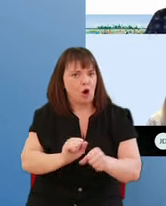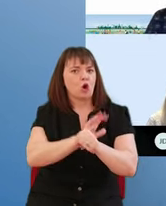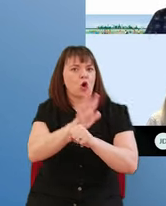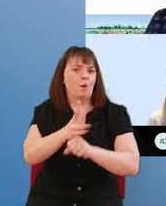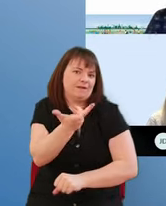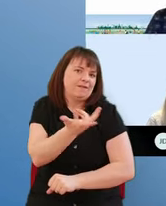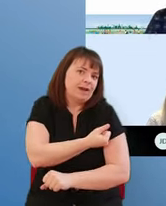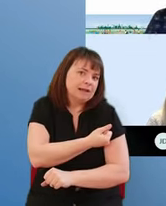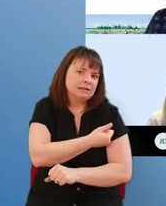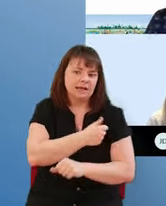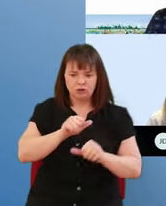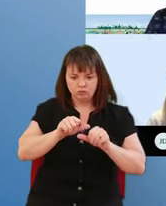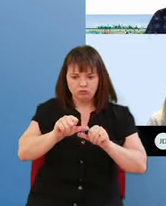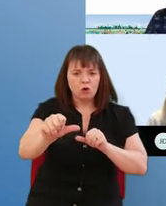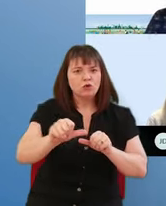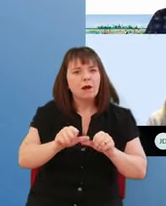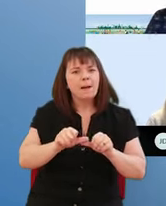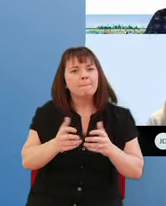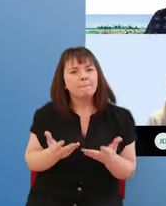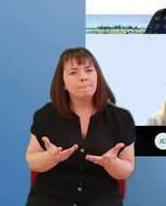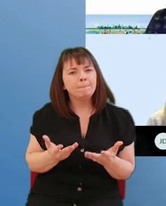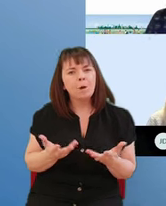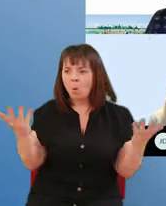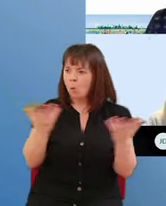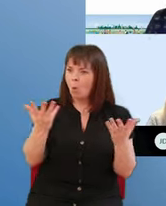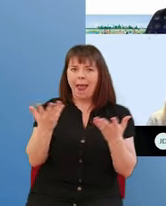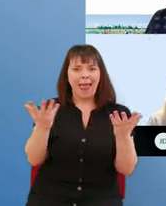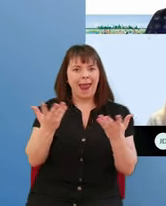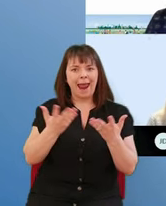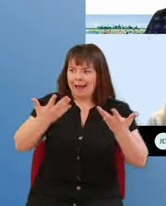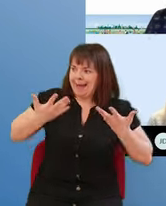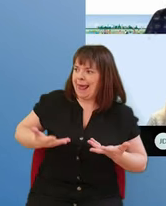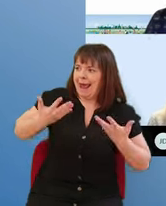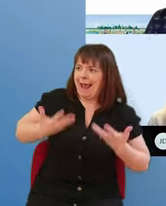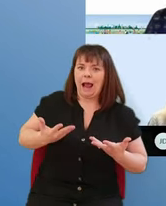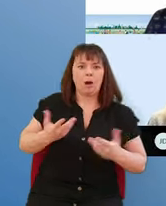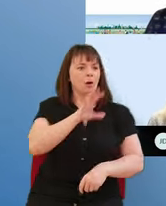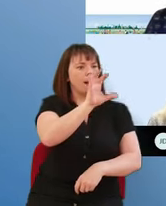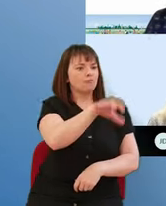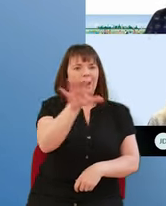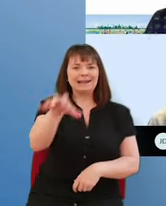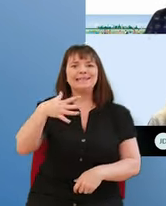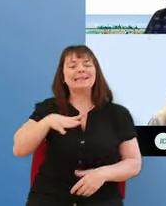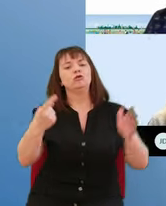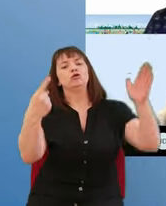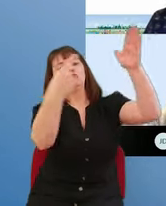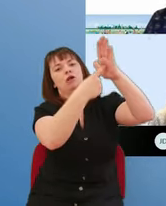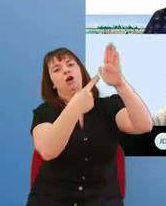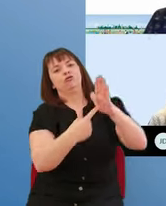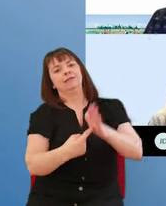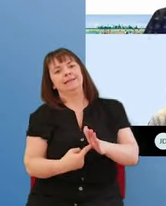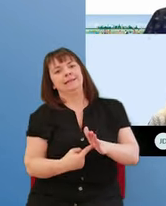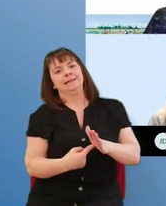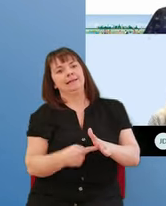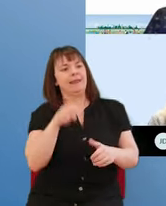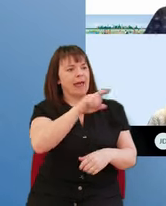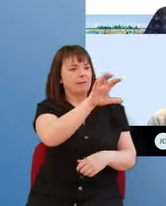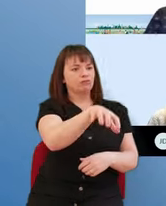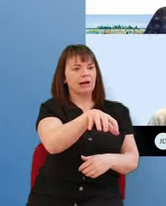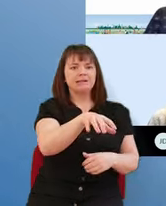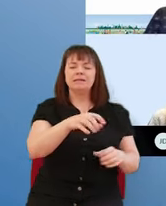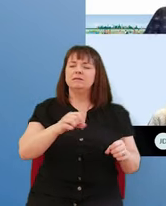areas of care that all need prioritising. And so it's just around where this fits in with NHS England pausing QoF,